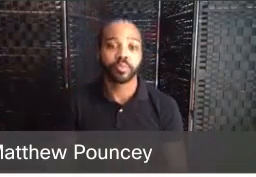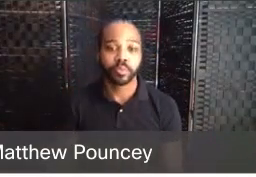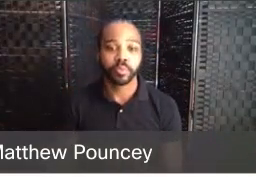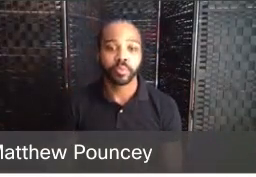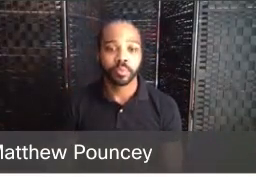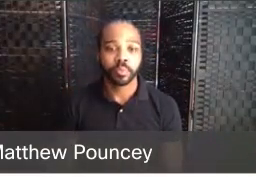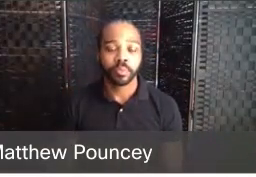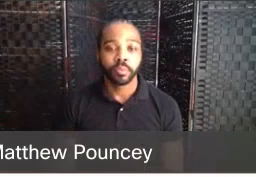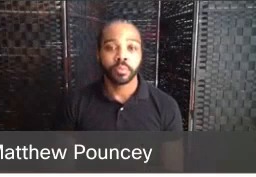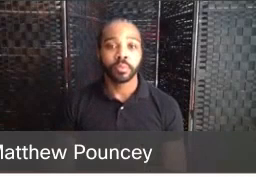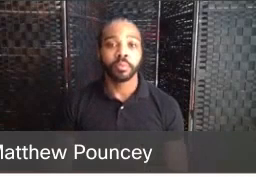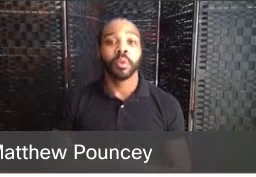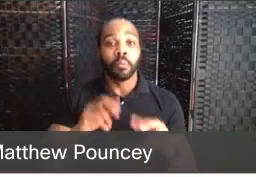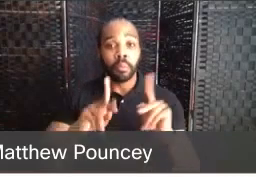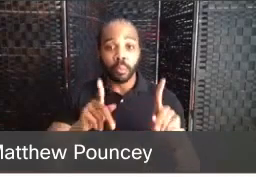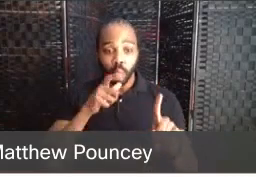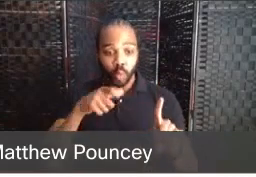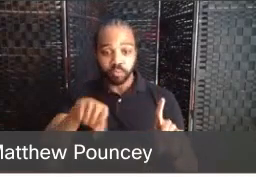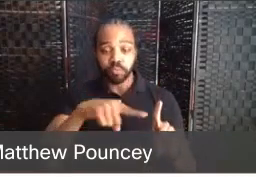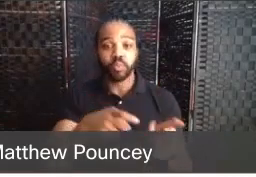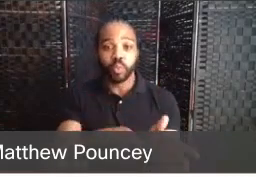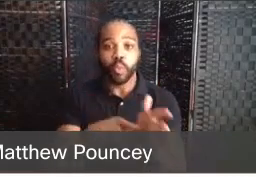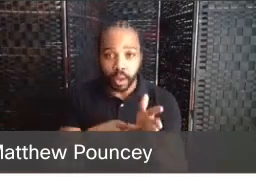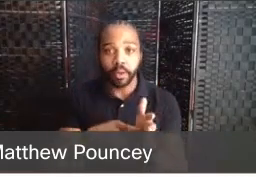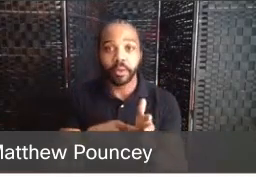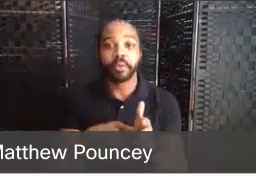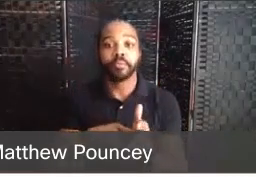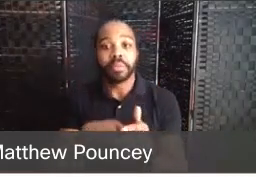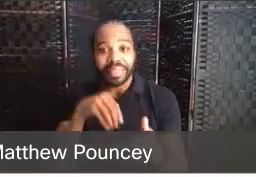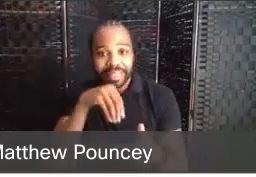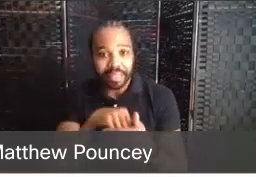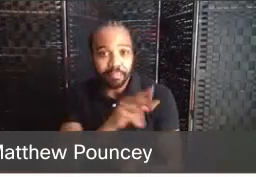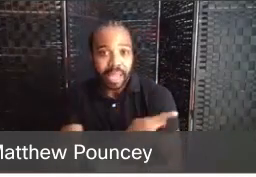Of the people who required inpatient treatment